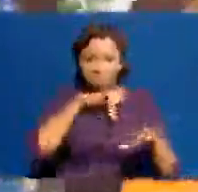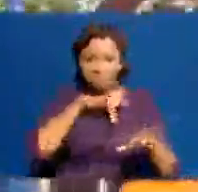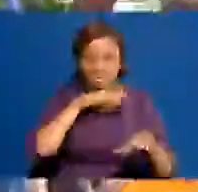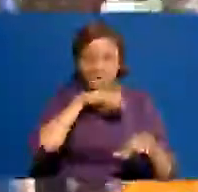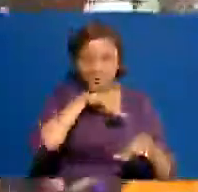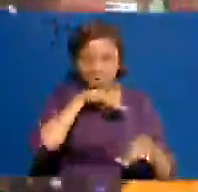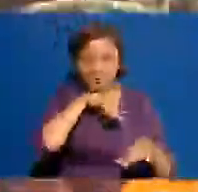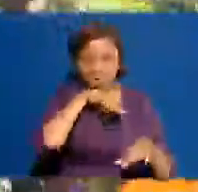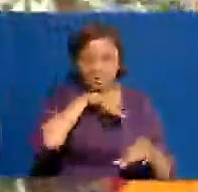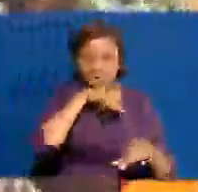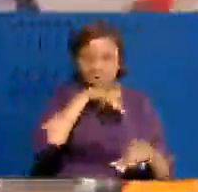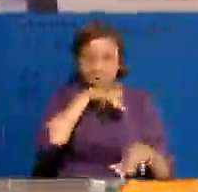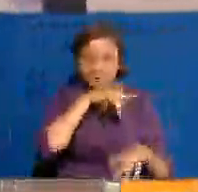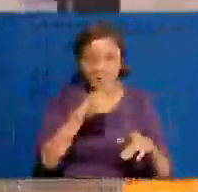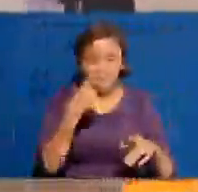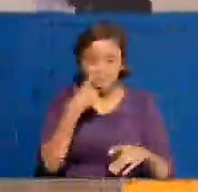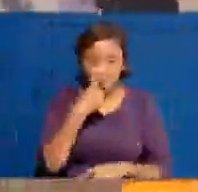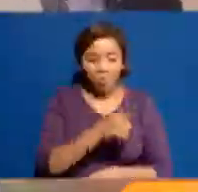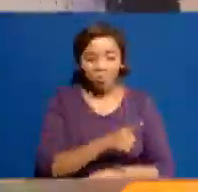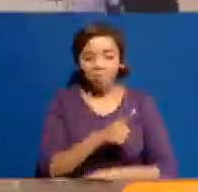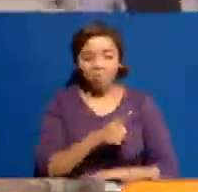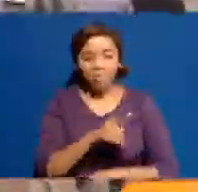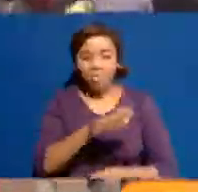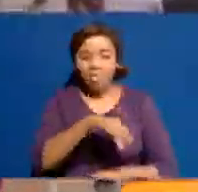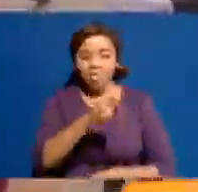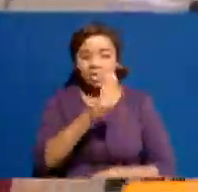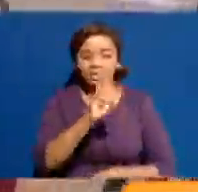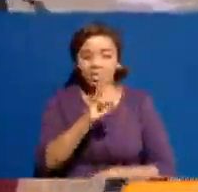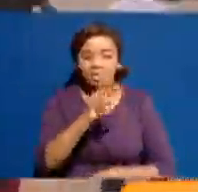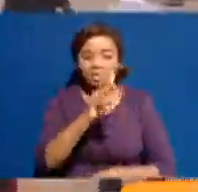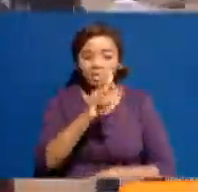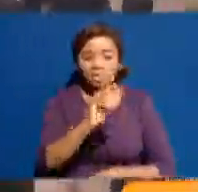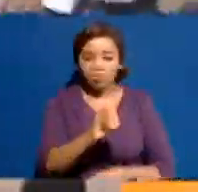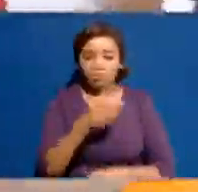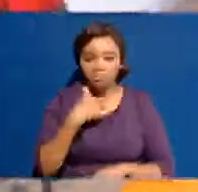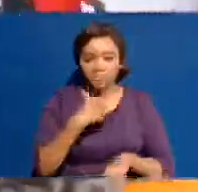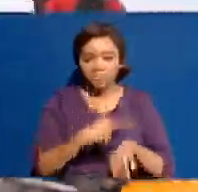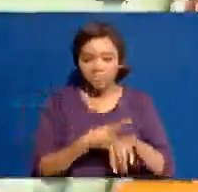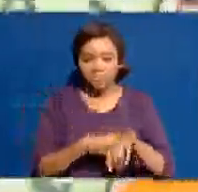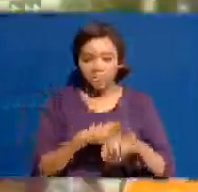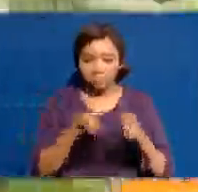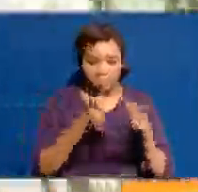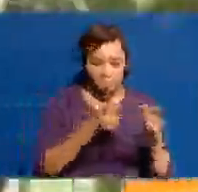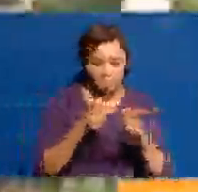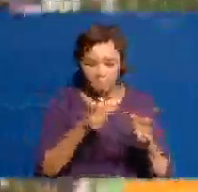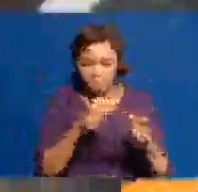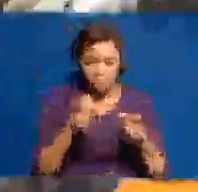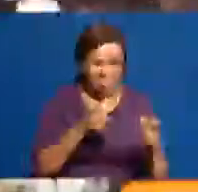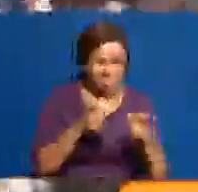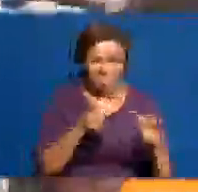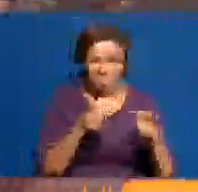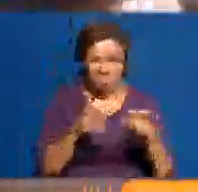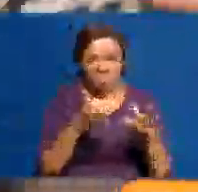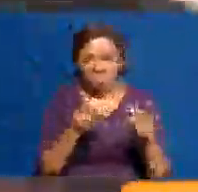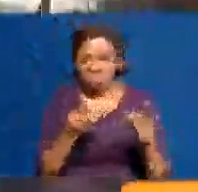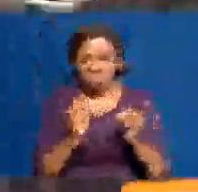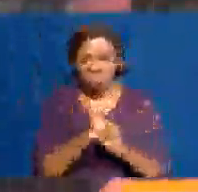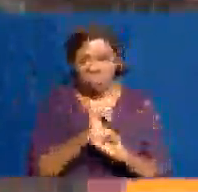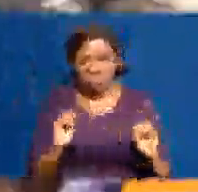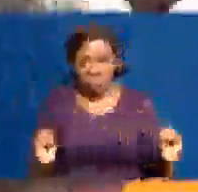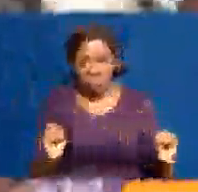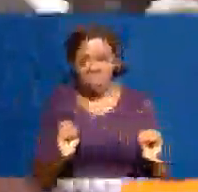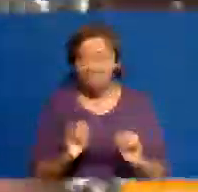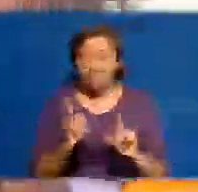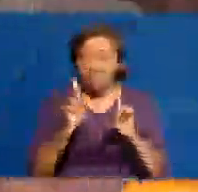County. Police had had time containing demonstrators who took to the streets as part of the anti-government protests,